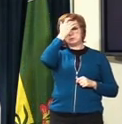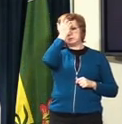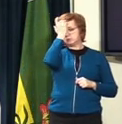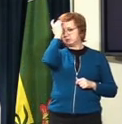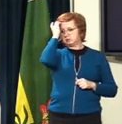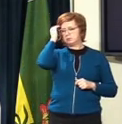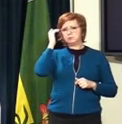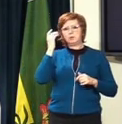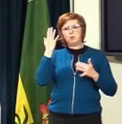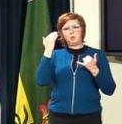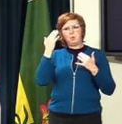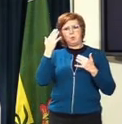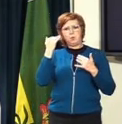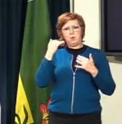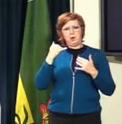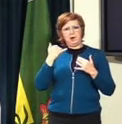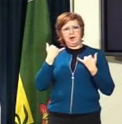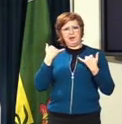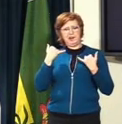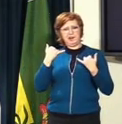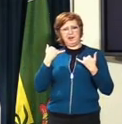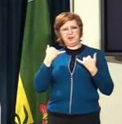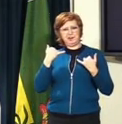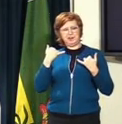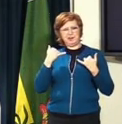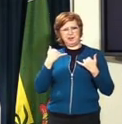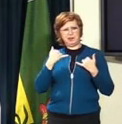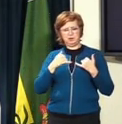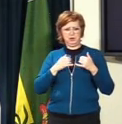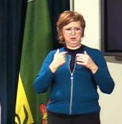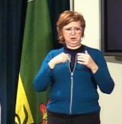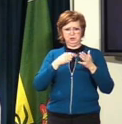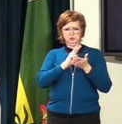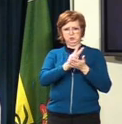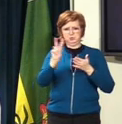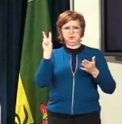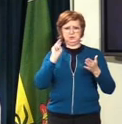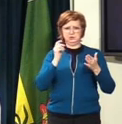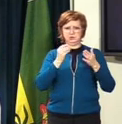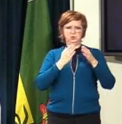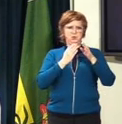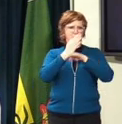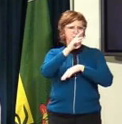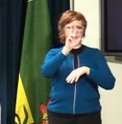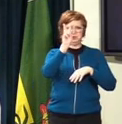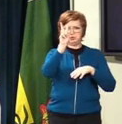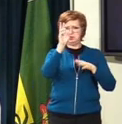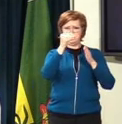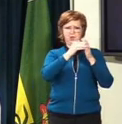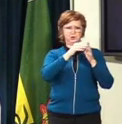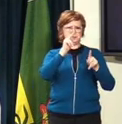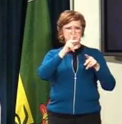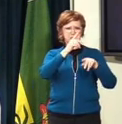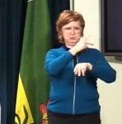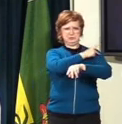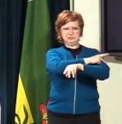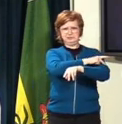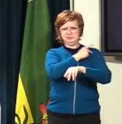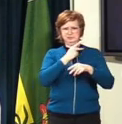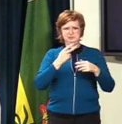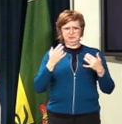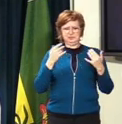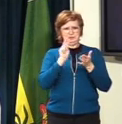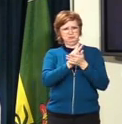we surpassed 2,000 active cases and 70 people in hospital 2 weeks ago. So as I said in my